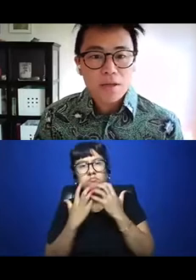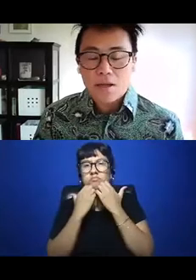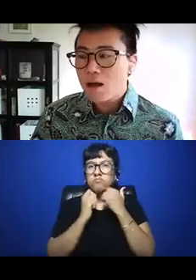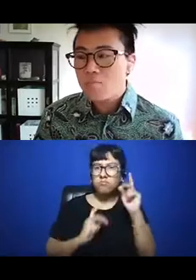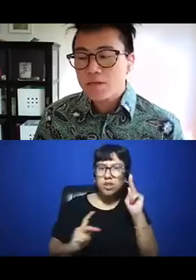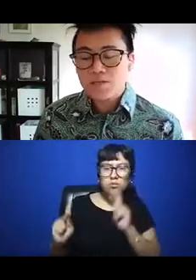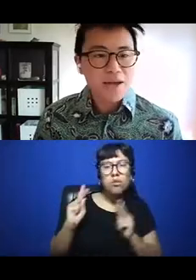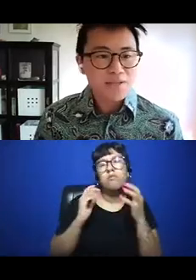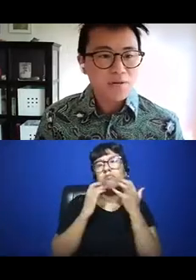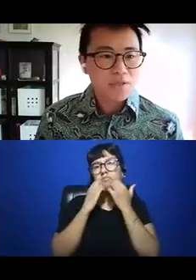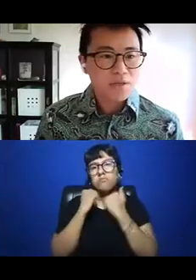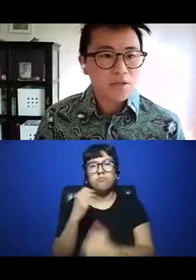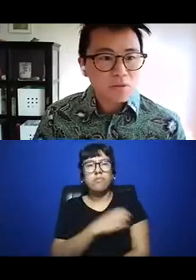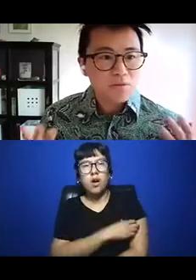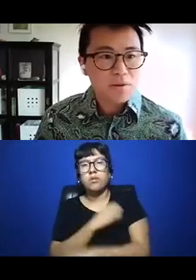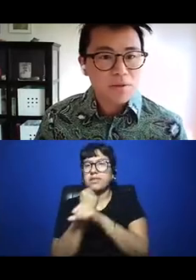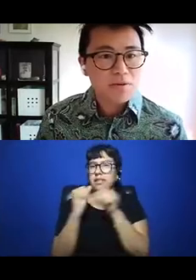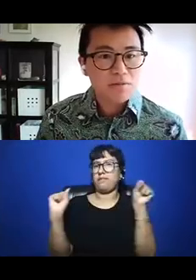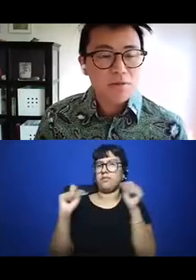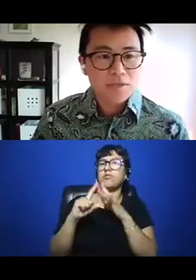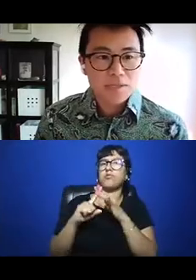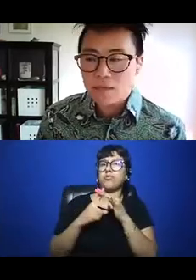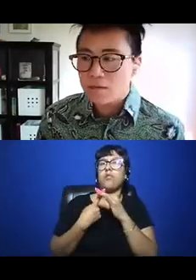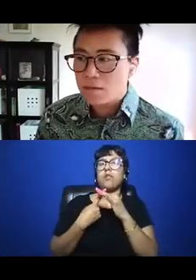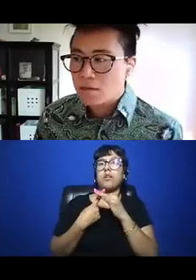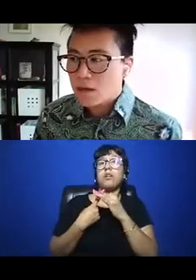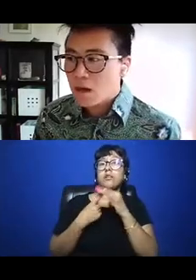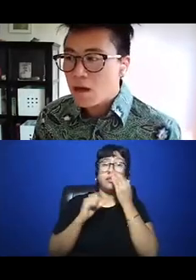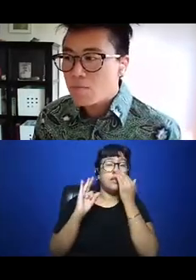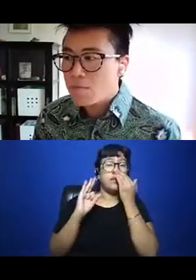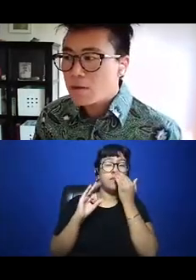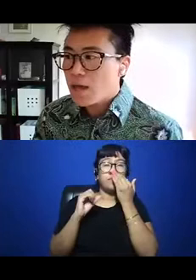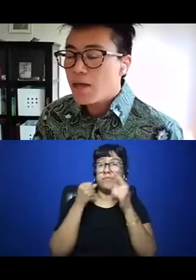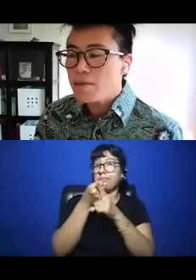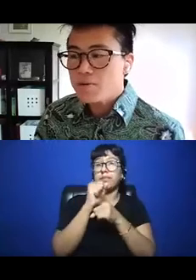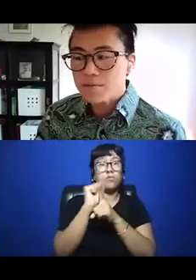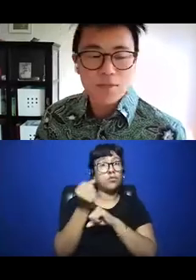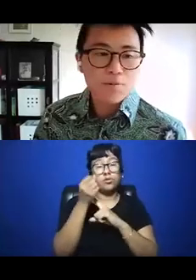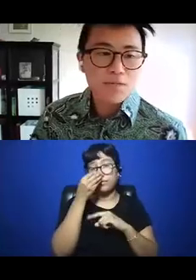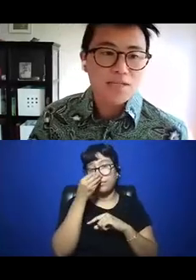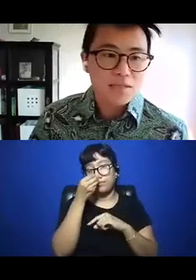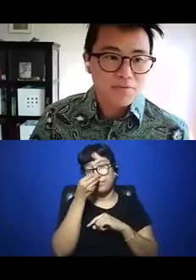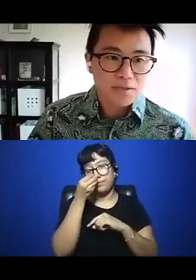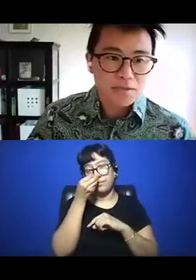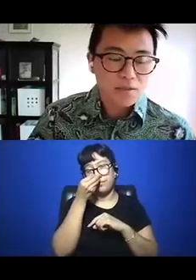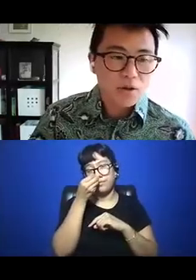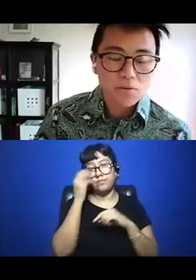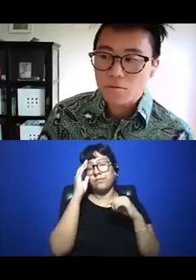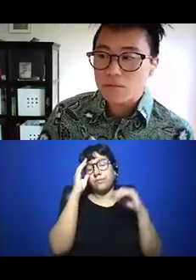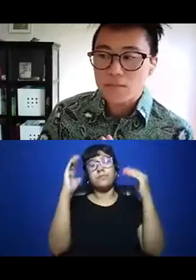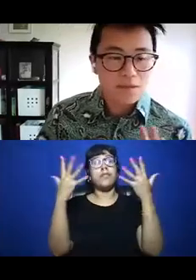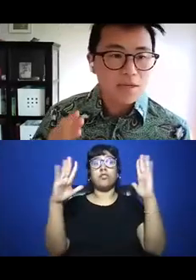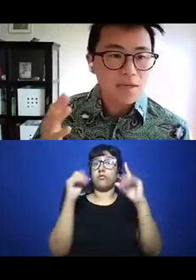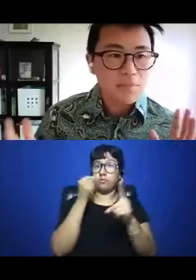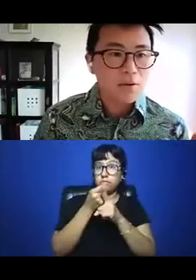power. And so that's where we start too when we have a smaller incident. And then we assess the risks.